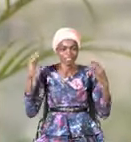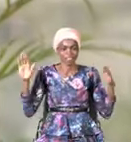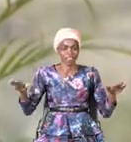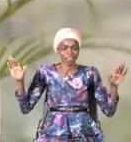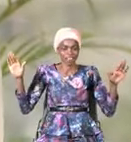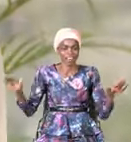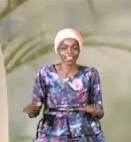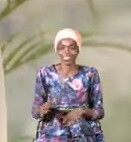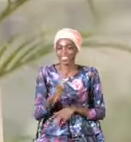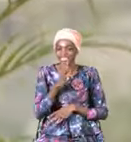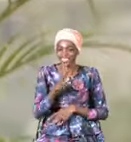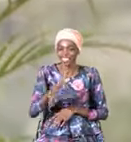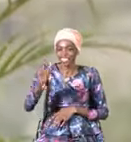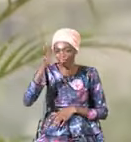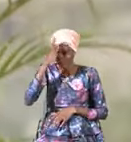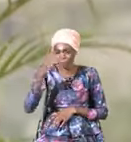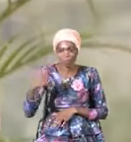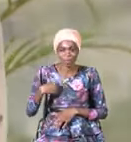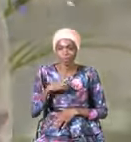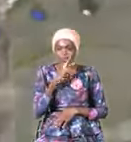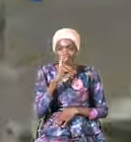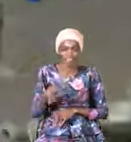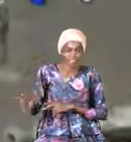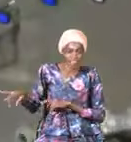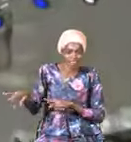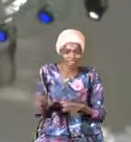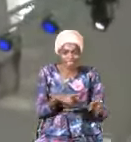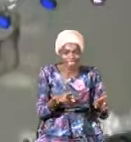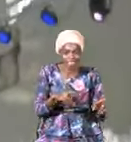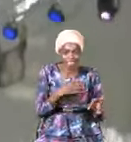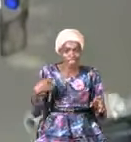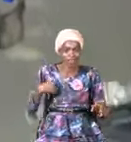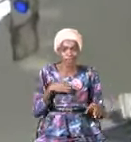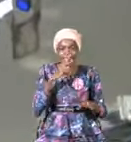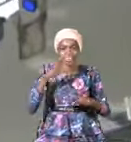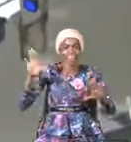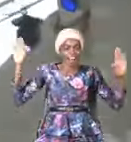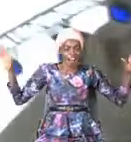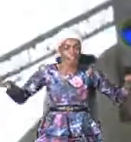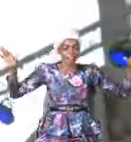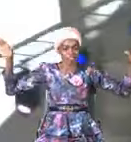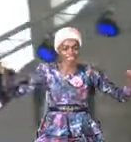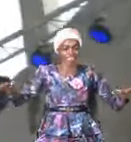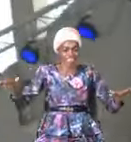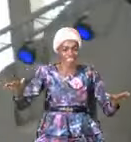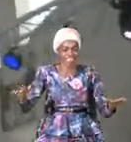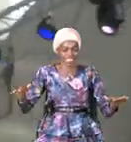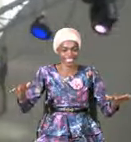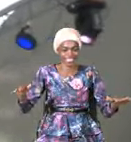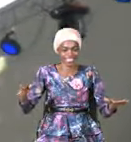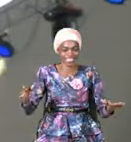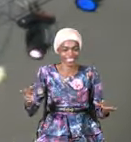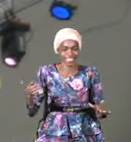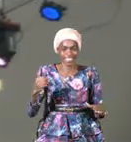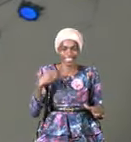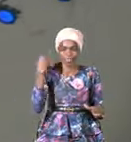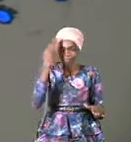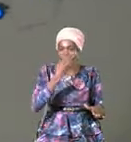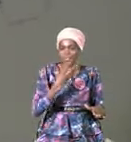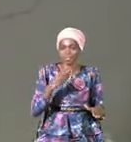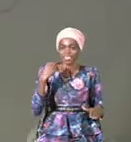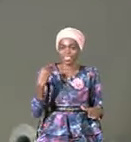mommy, we are ready and we are flying. The beauty of technology,